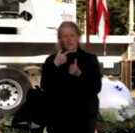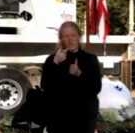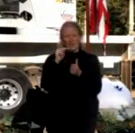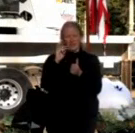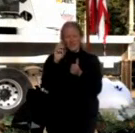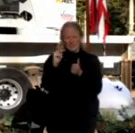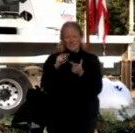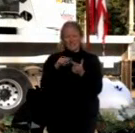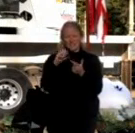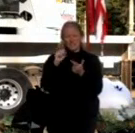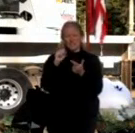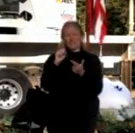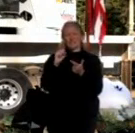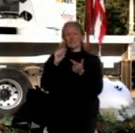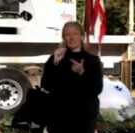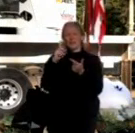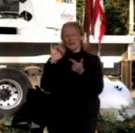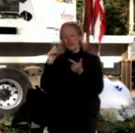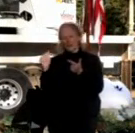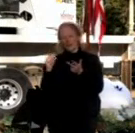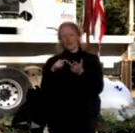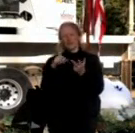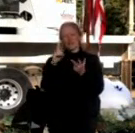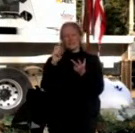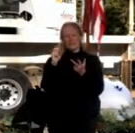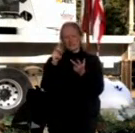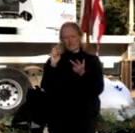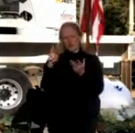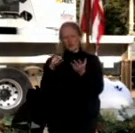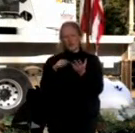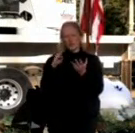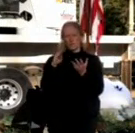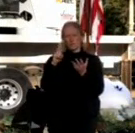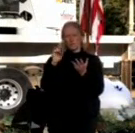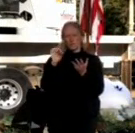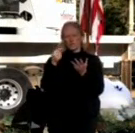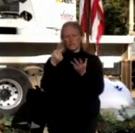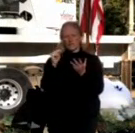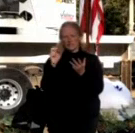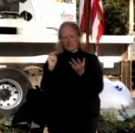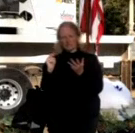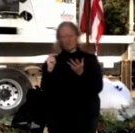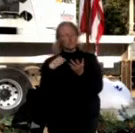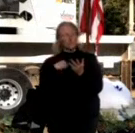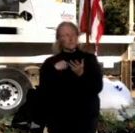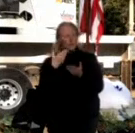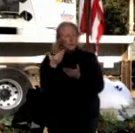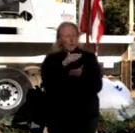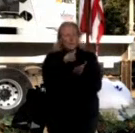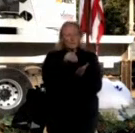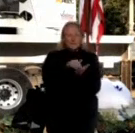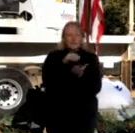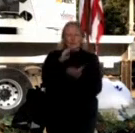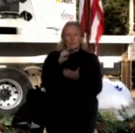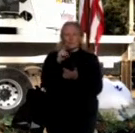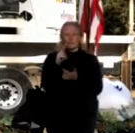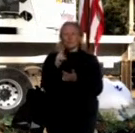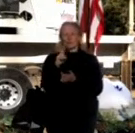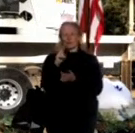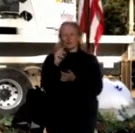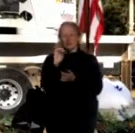Gunnison, Salida, Denver, and Burlington. We have a Colorado Welcome Center in Burlington. I can't even tell you how